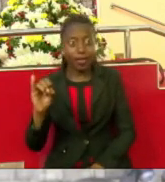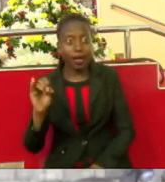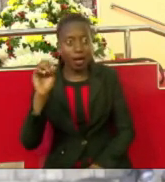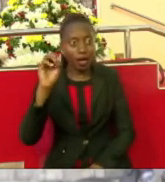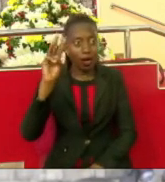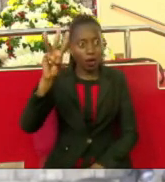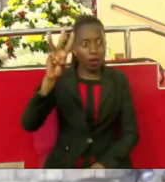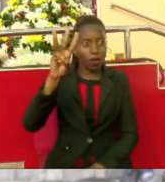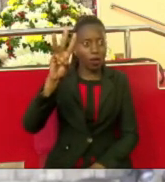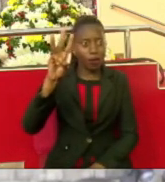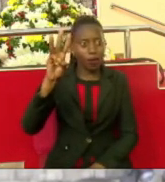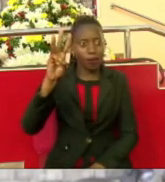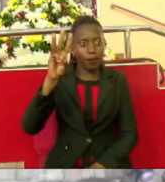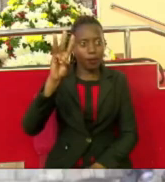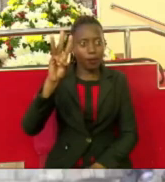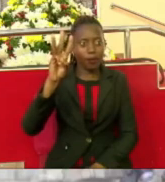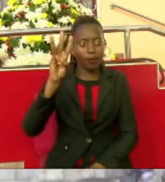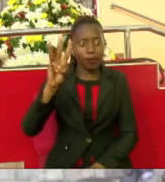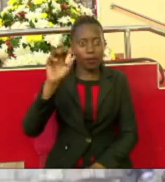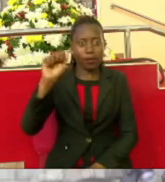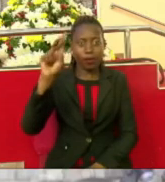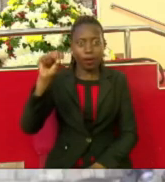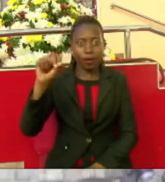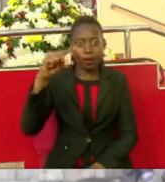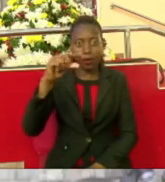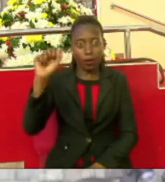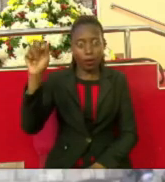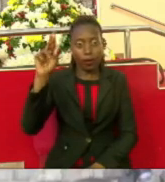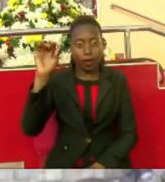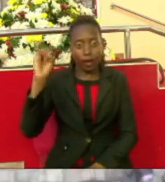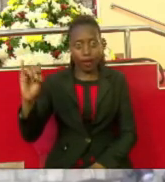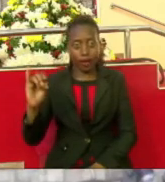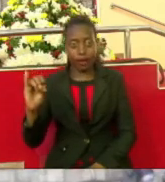The one thing I would probably do differently given another chance